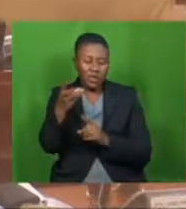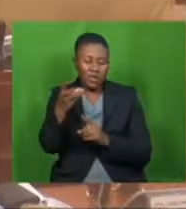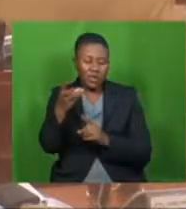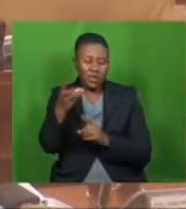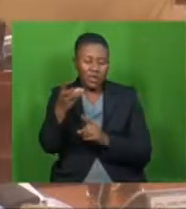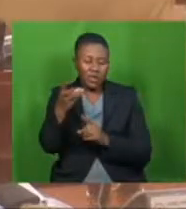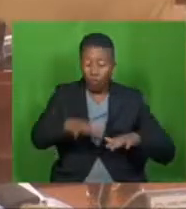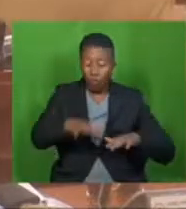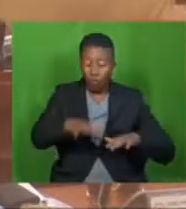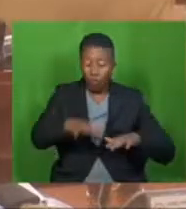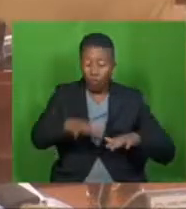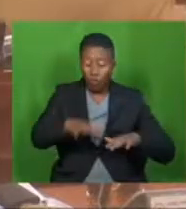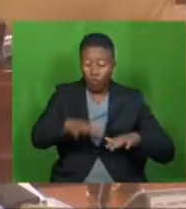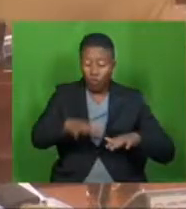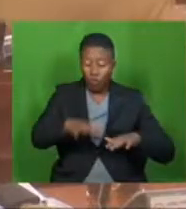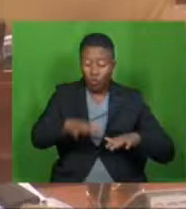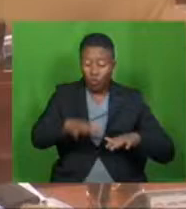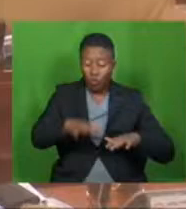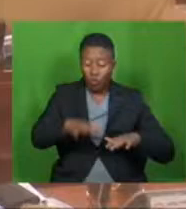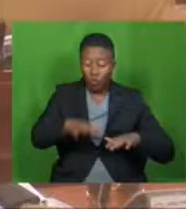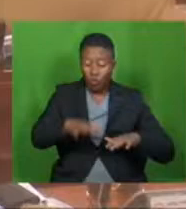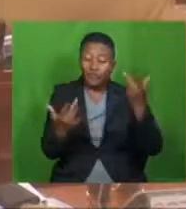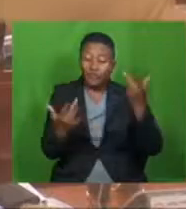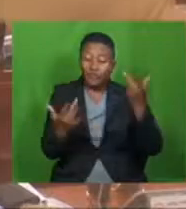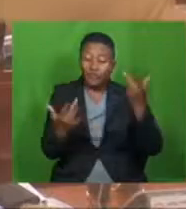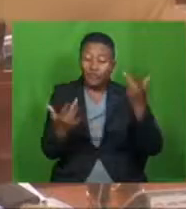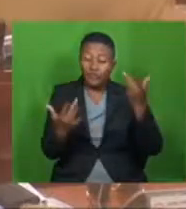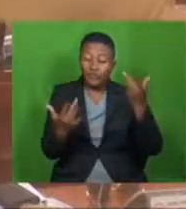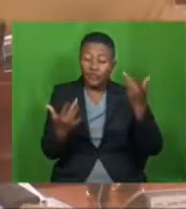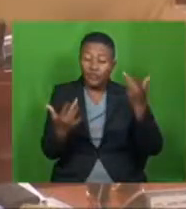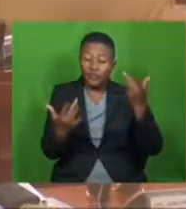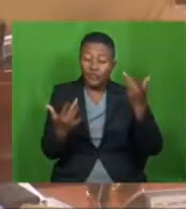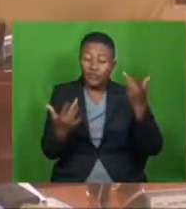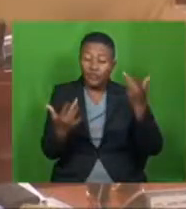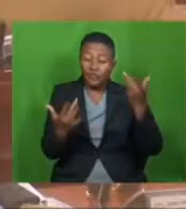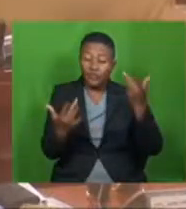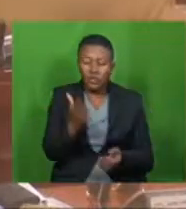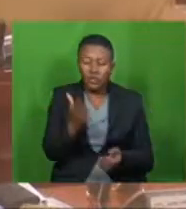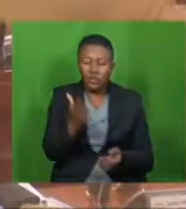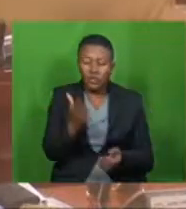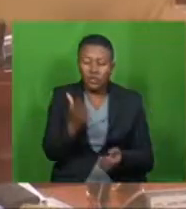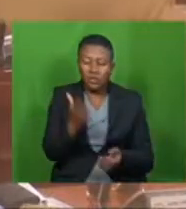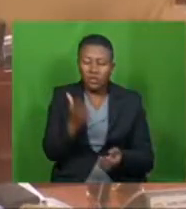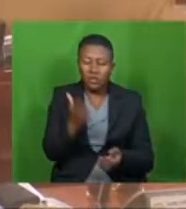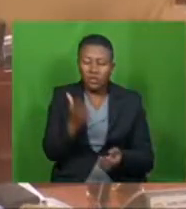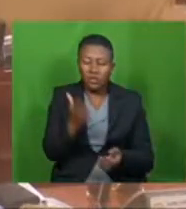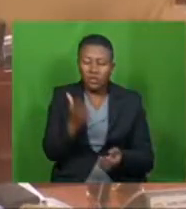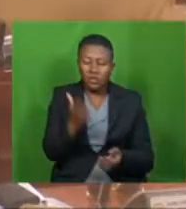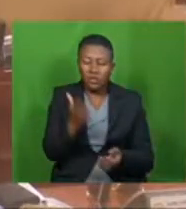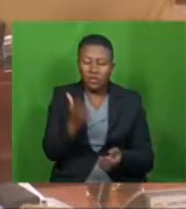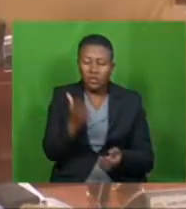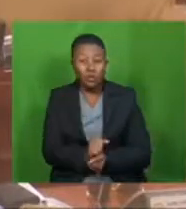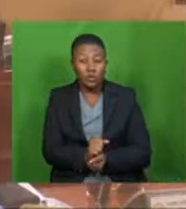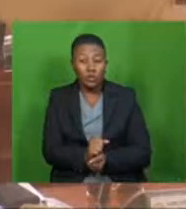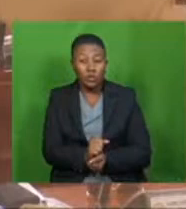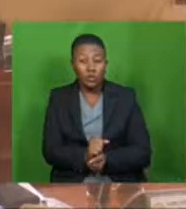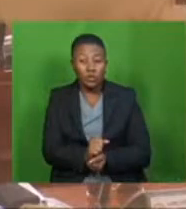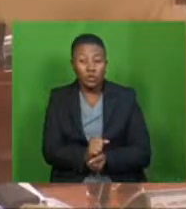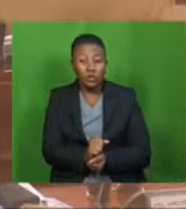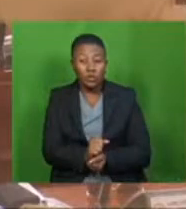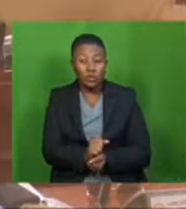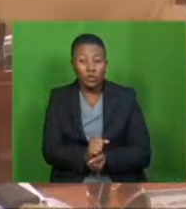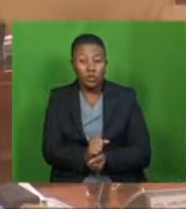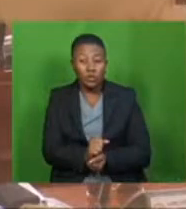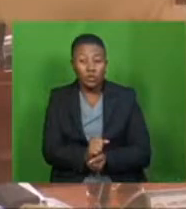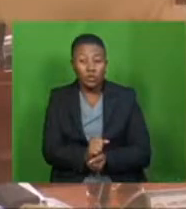there is bushfire, they can get destroyed. And given the way the background he gave, given the fact